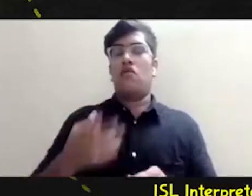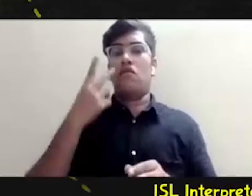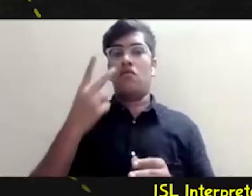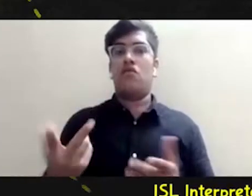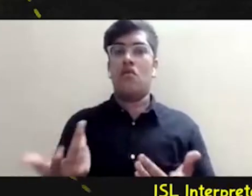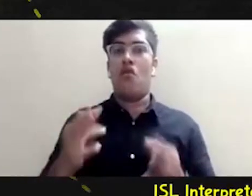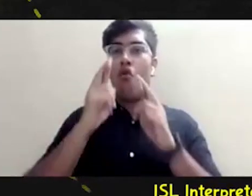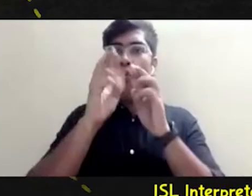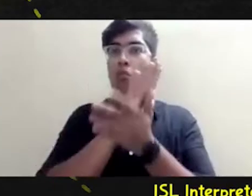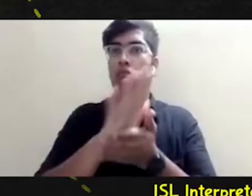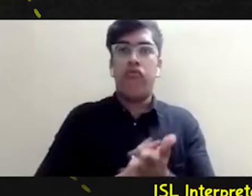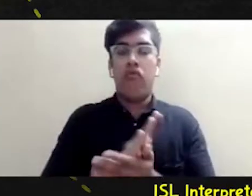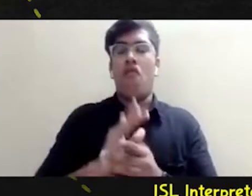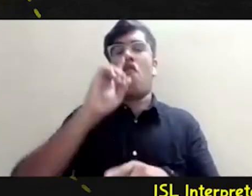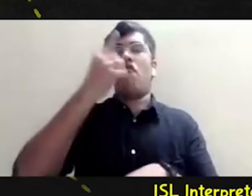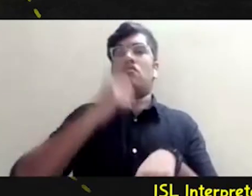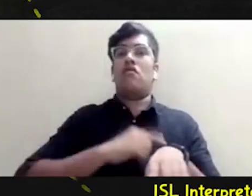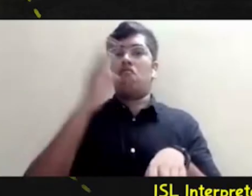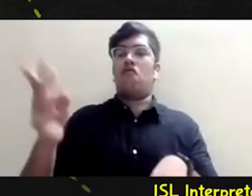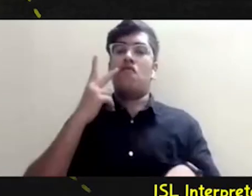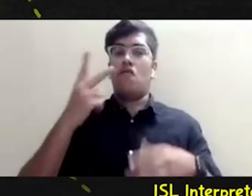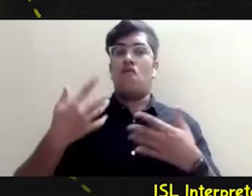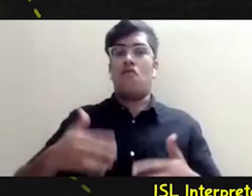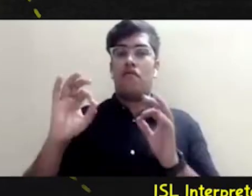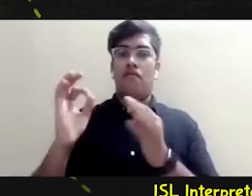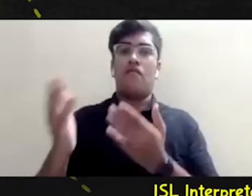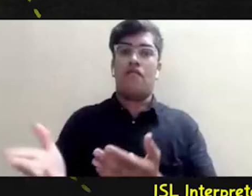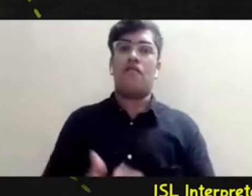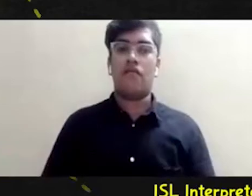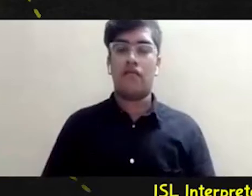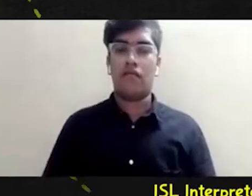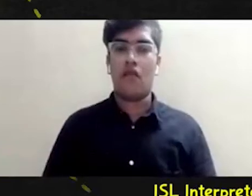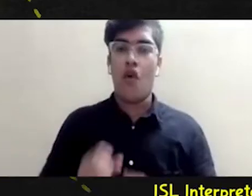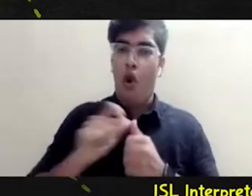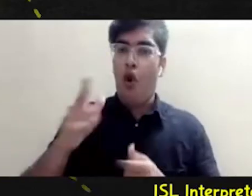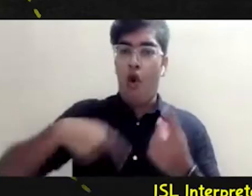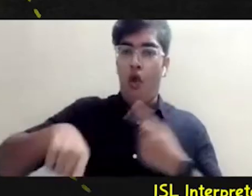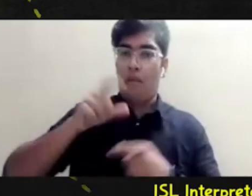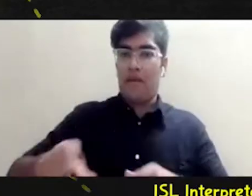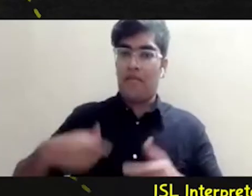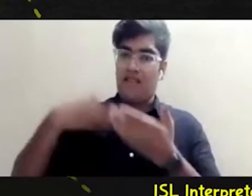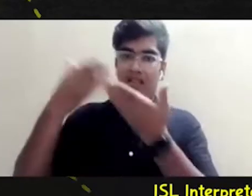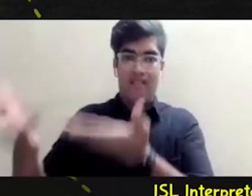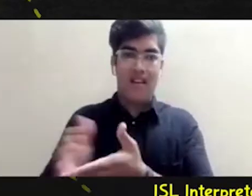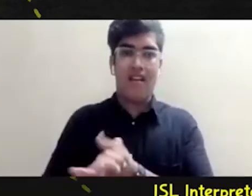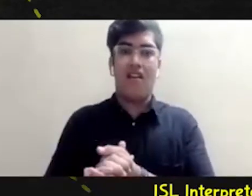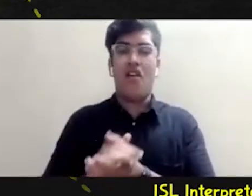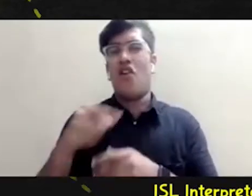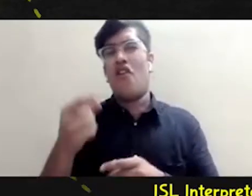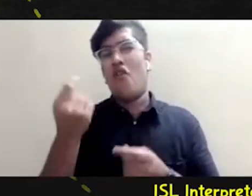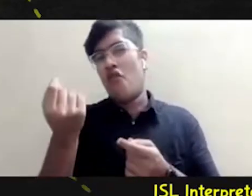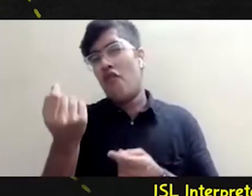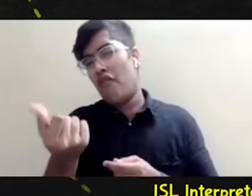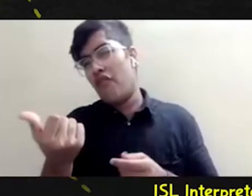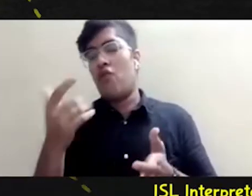hope. Right. And all of us were there. And it was one of those few moments where you